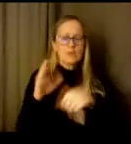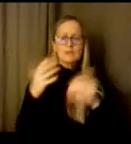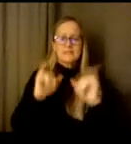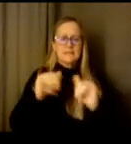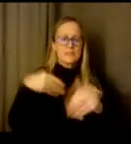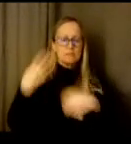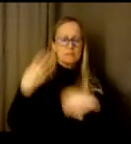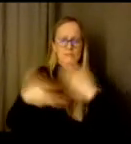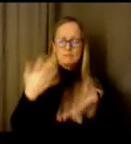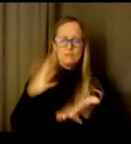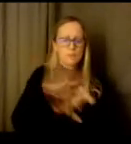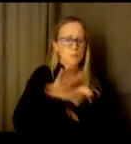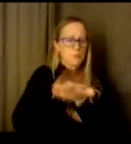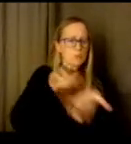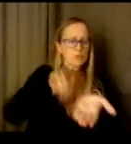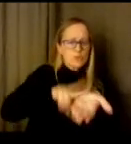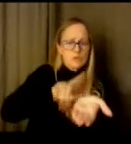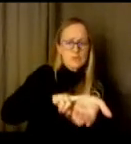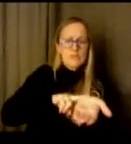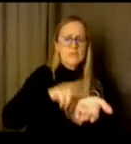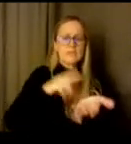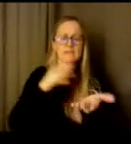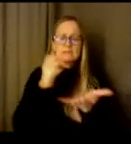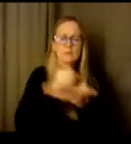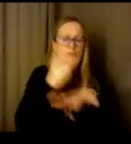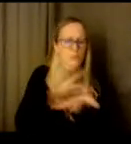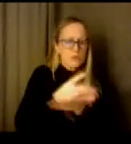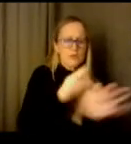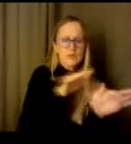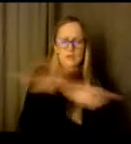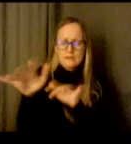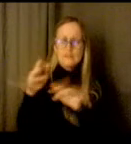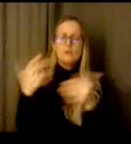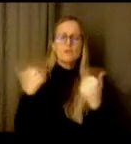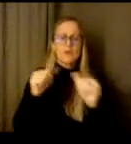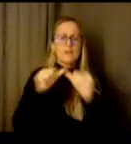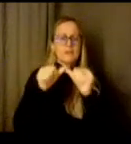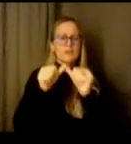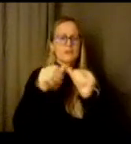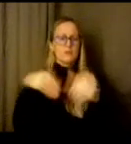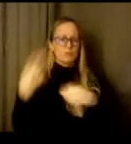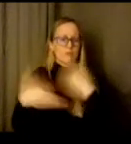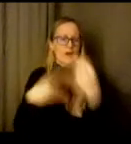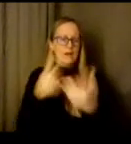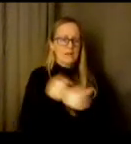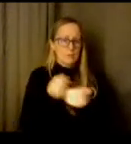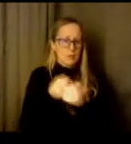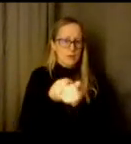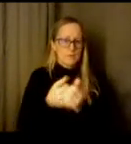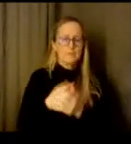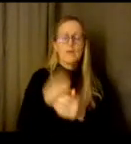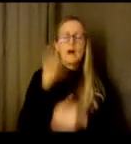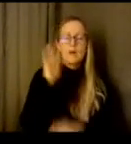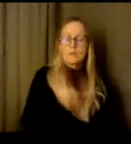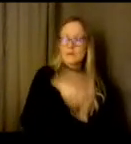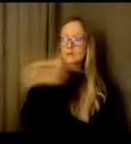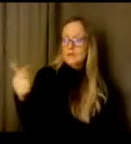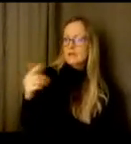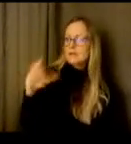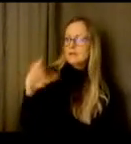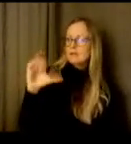support to our youth. I'm going to go ahead and pass it over to Carrie Severson who will speak about the building level supports.